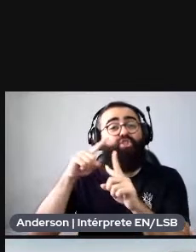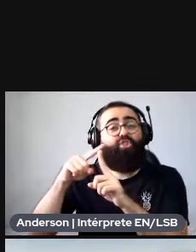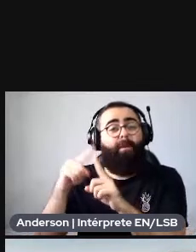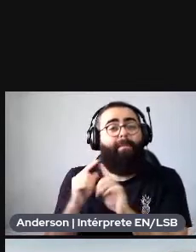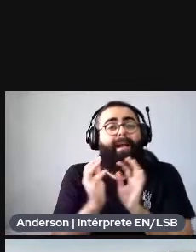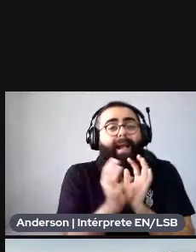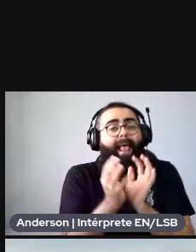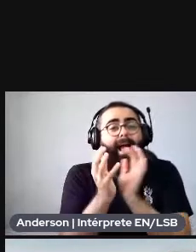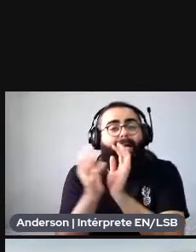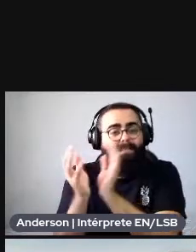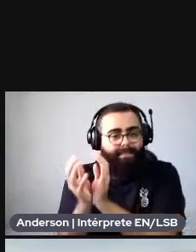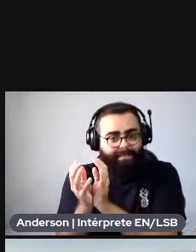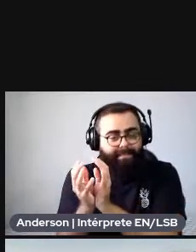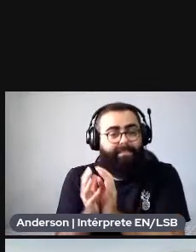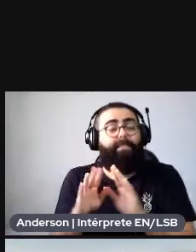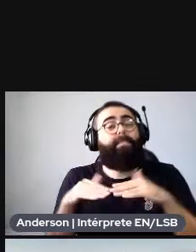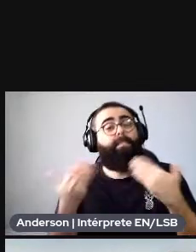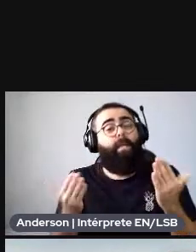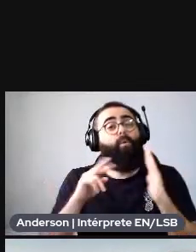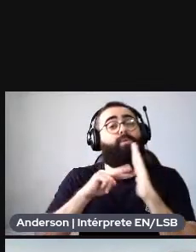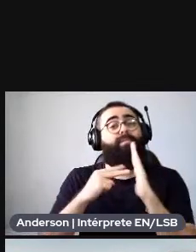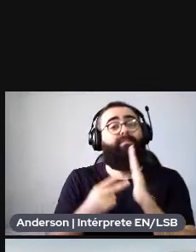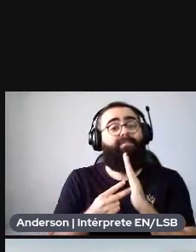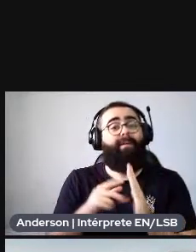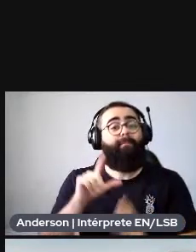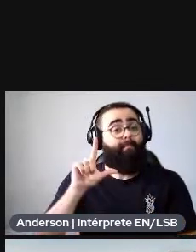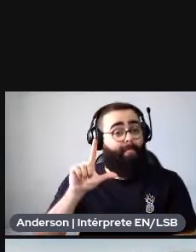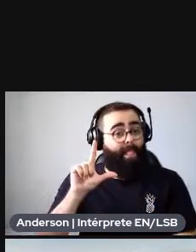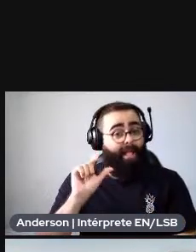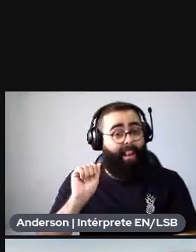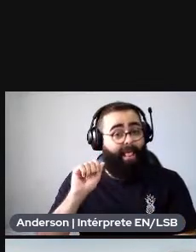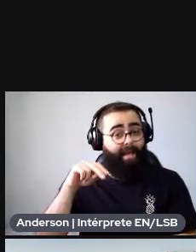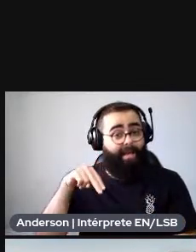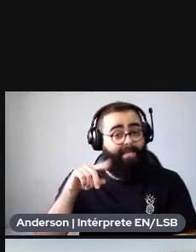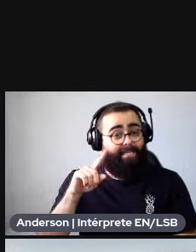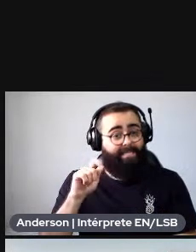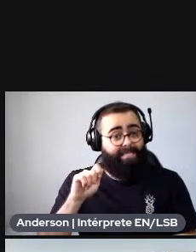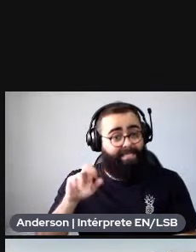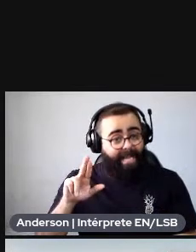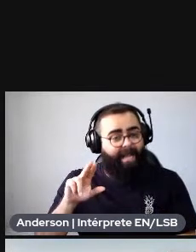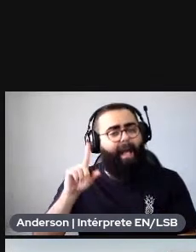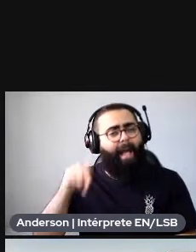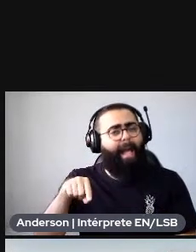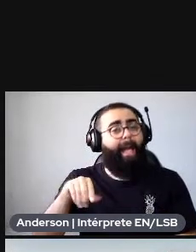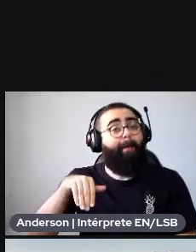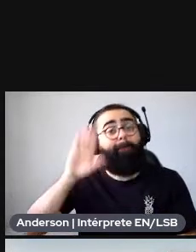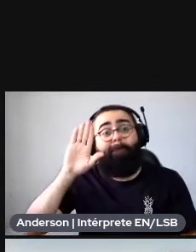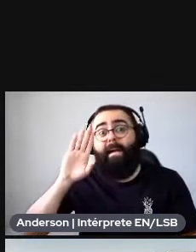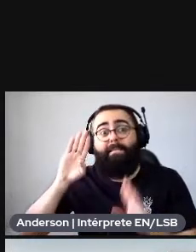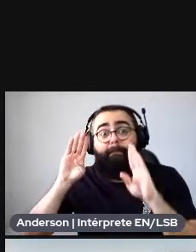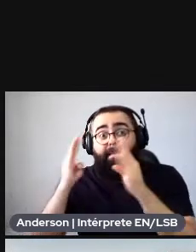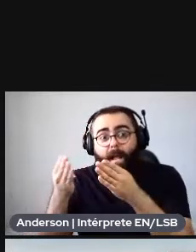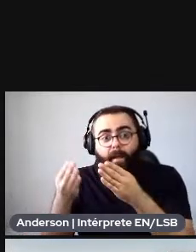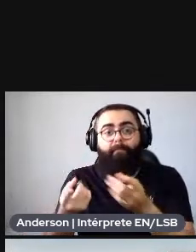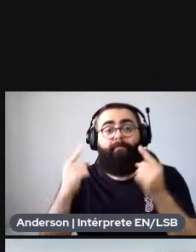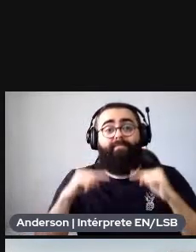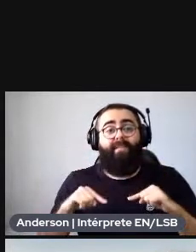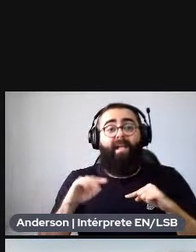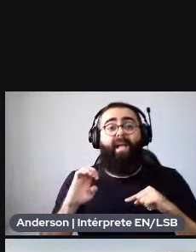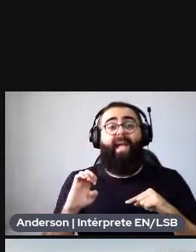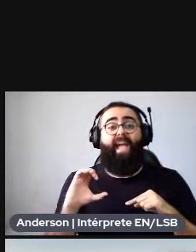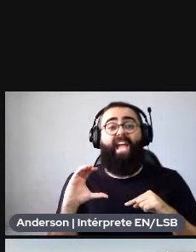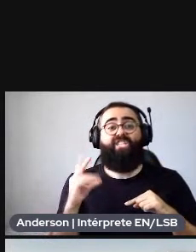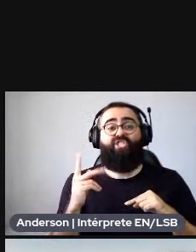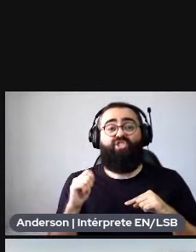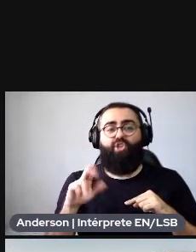more specialized. So we could say that echar has become like a lexicalized microconstruction.